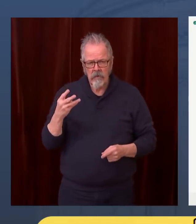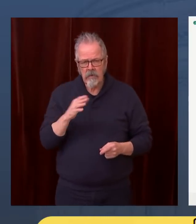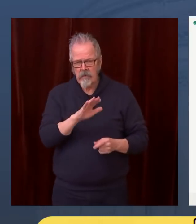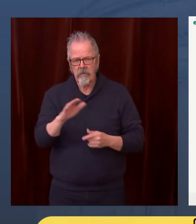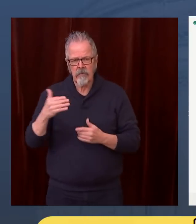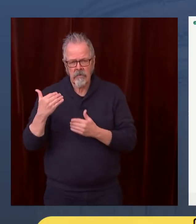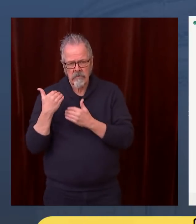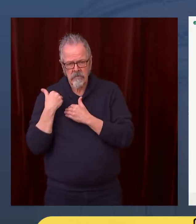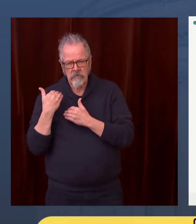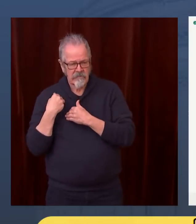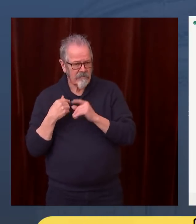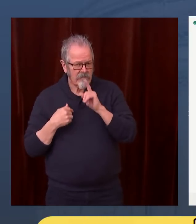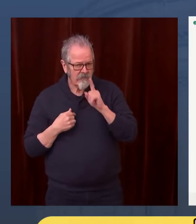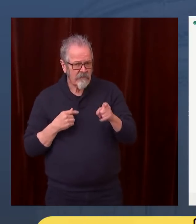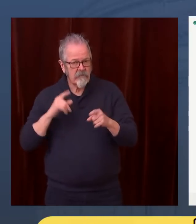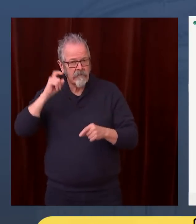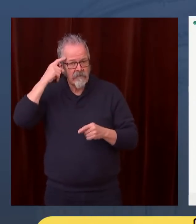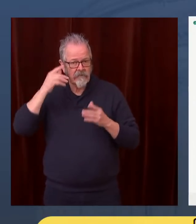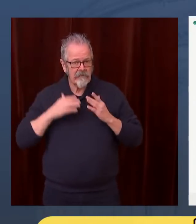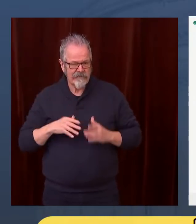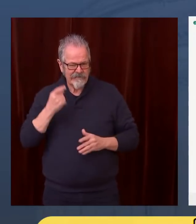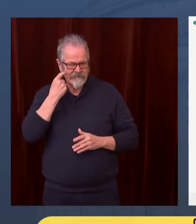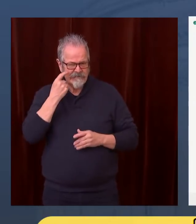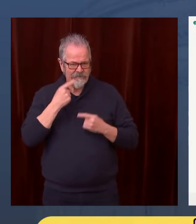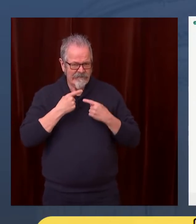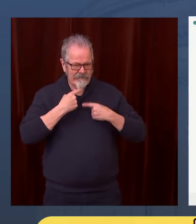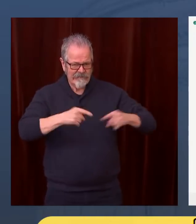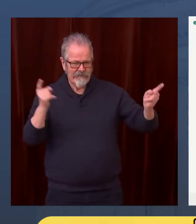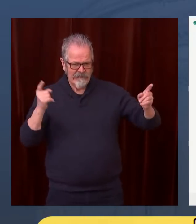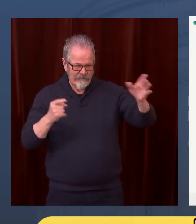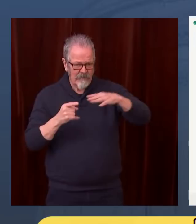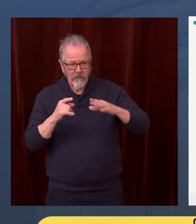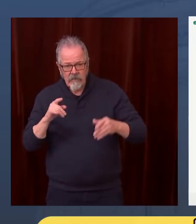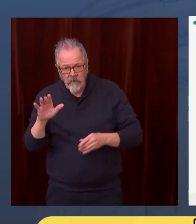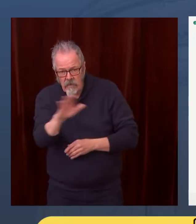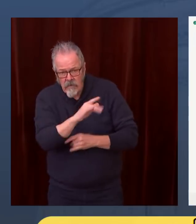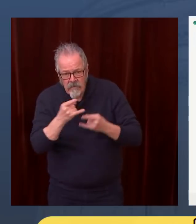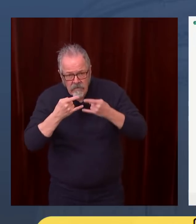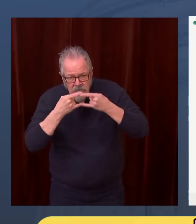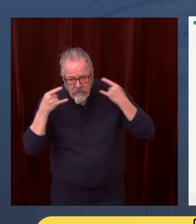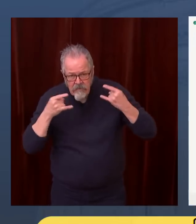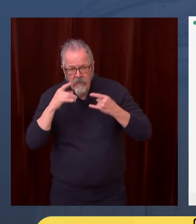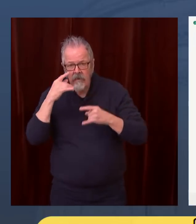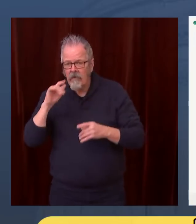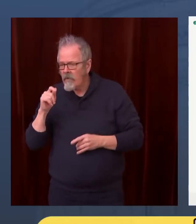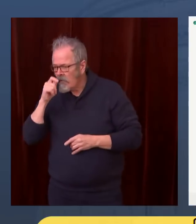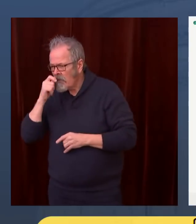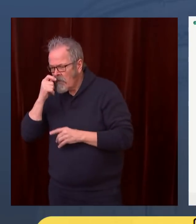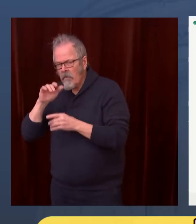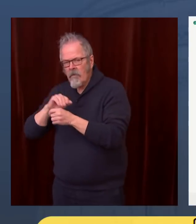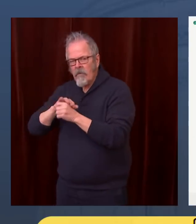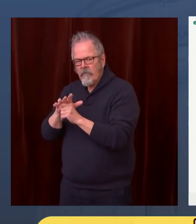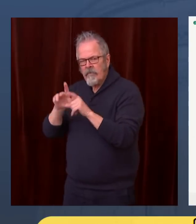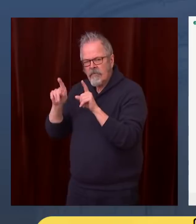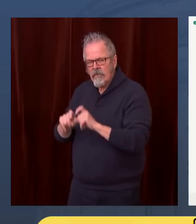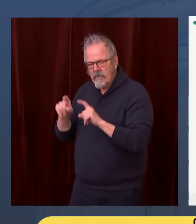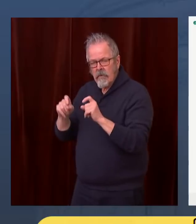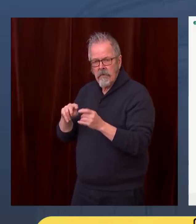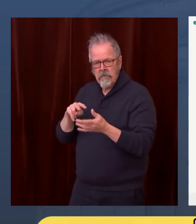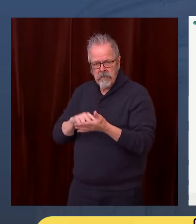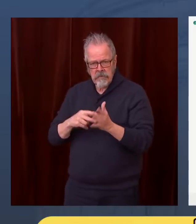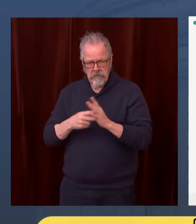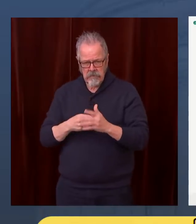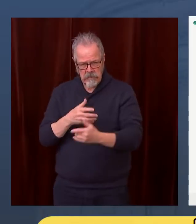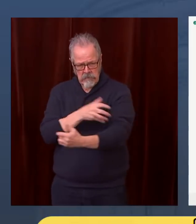had announced with the masks and the at-home tests, these are tools that really allow for people to do just what